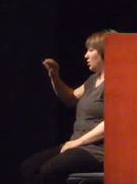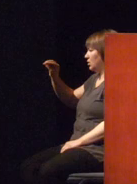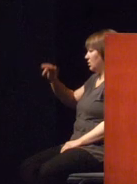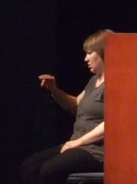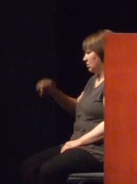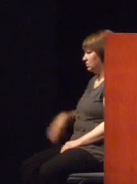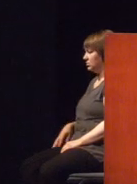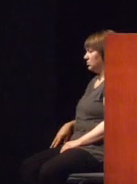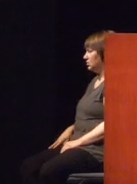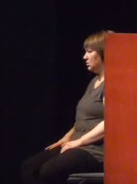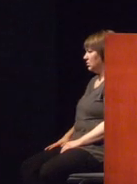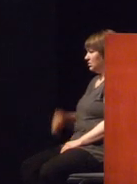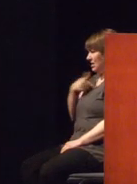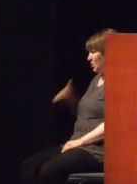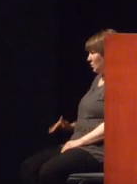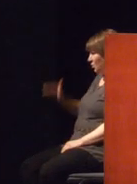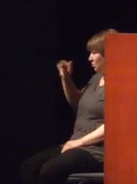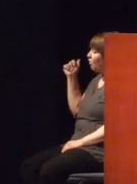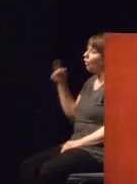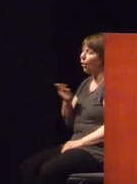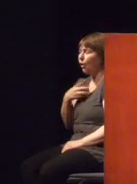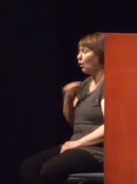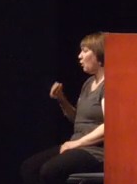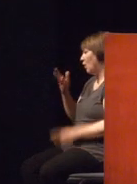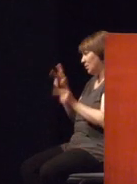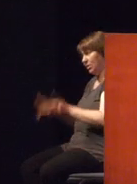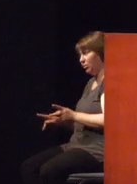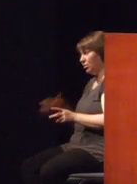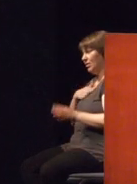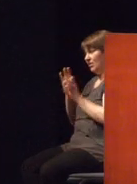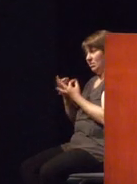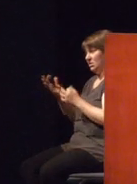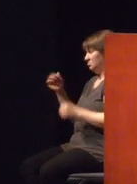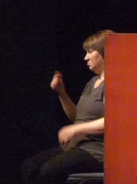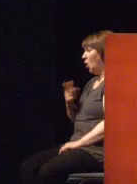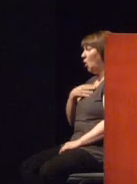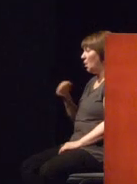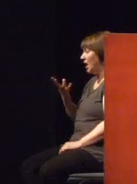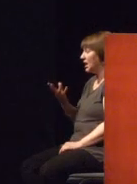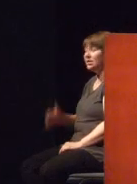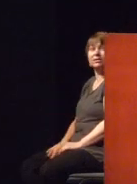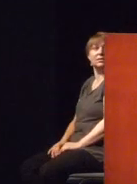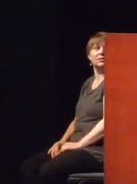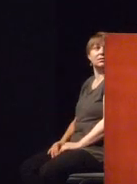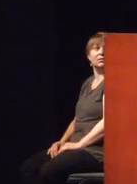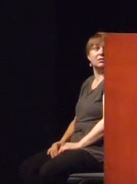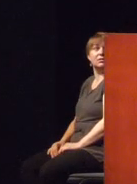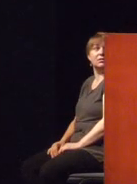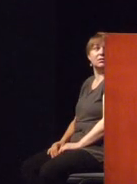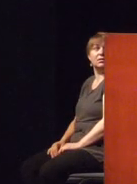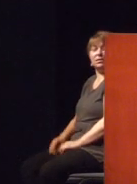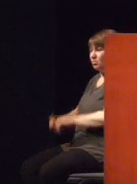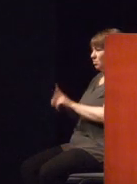Pennsylvania. And I grew up around all white people. My family's all white. But we never